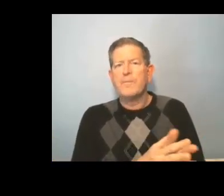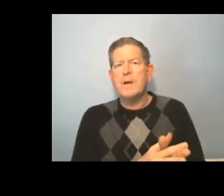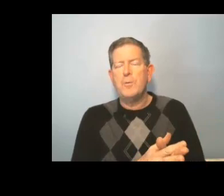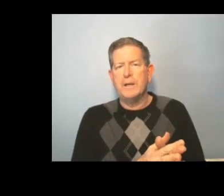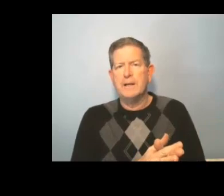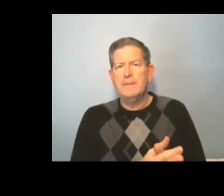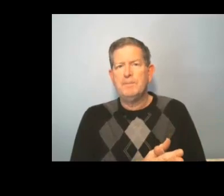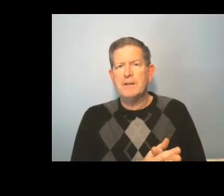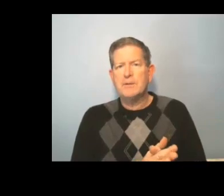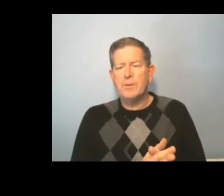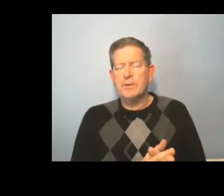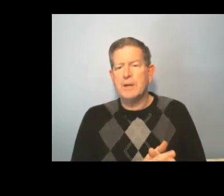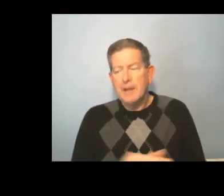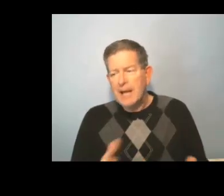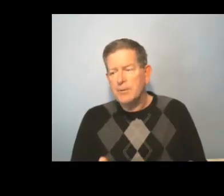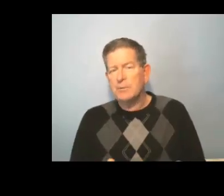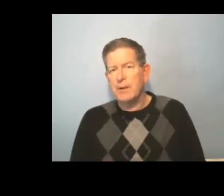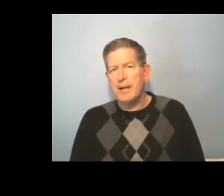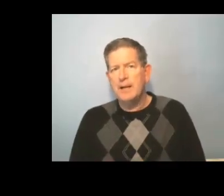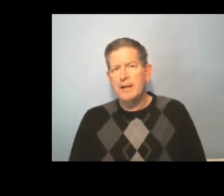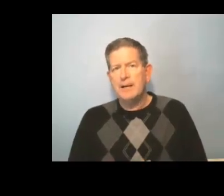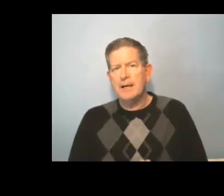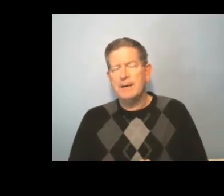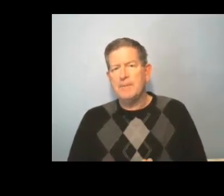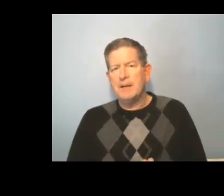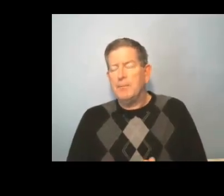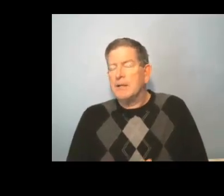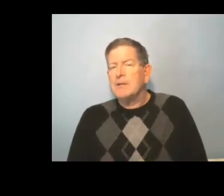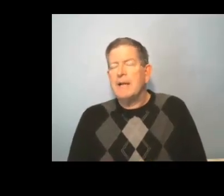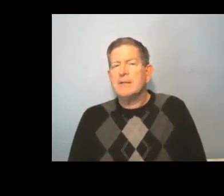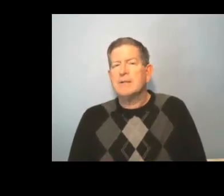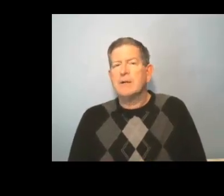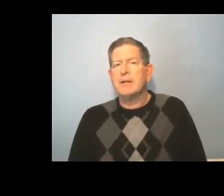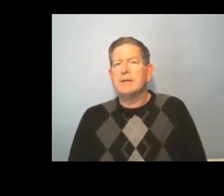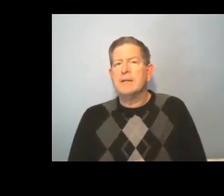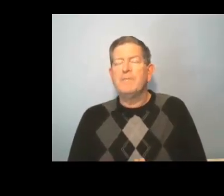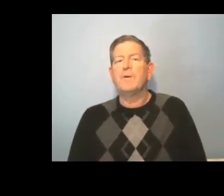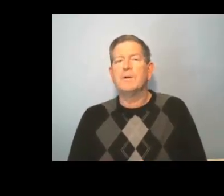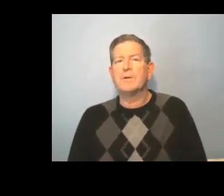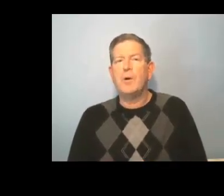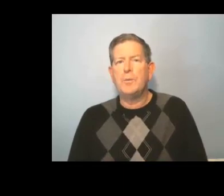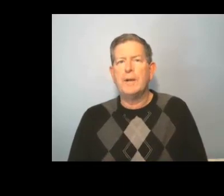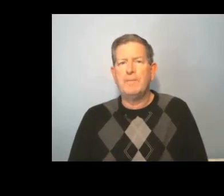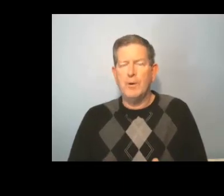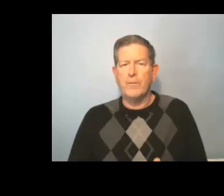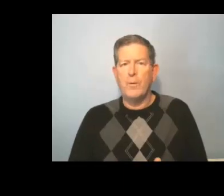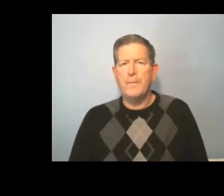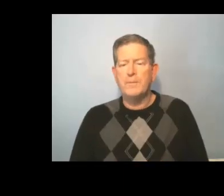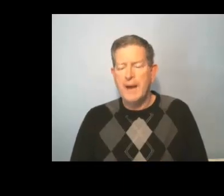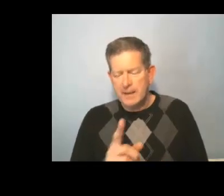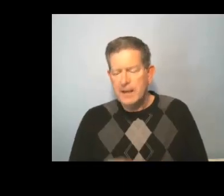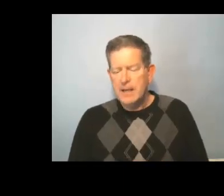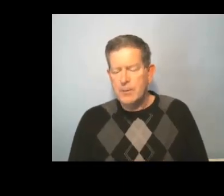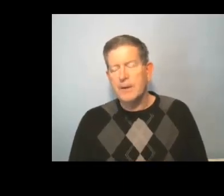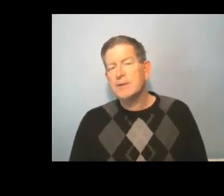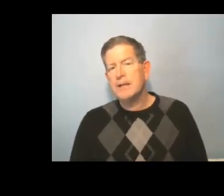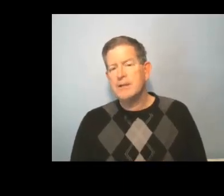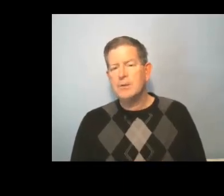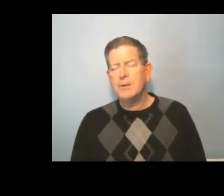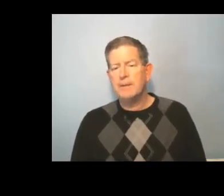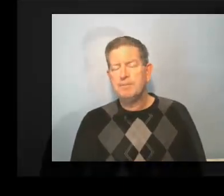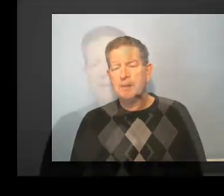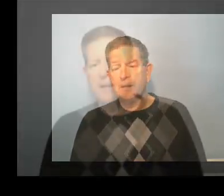more frequent. And so there's a lot to explain, but it's not necessarily difficult. So I hope you'll not feel overwhelmed by it. Here we go.